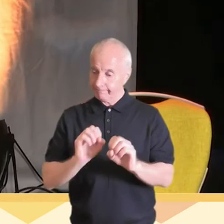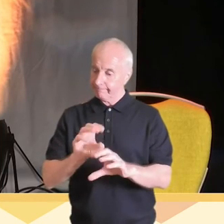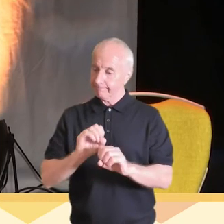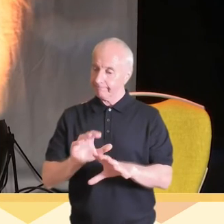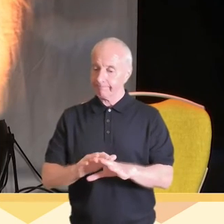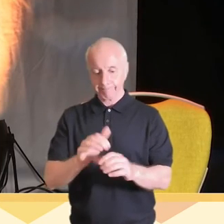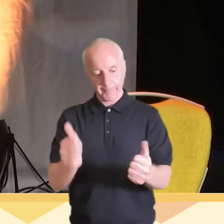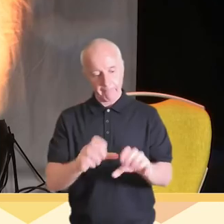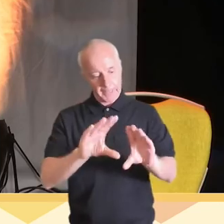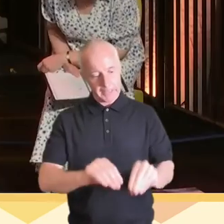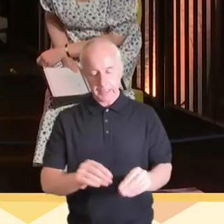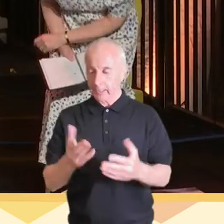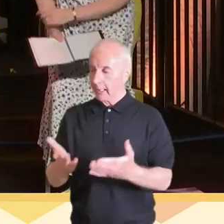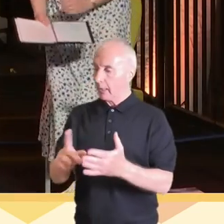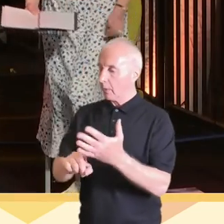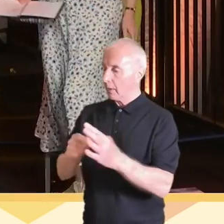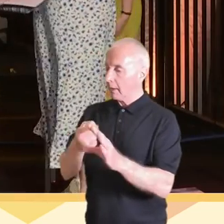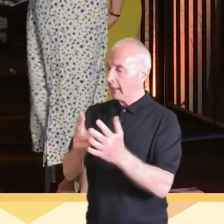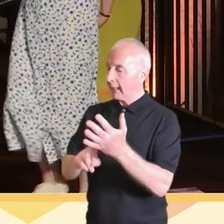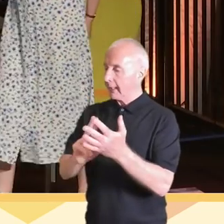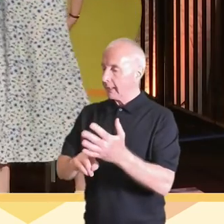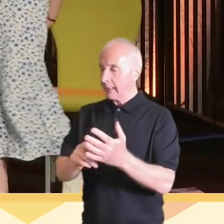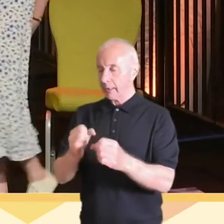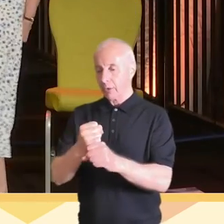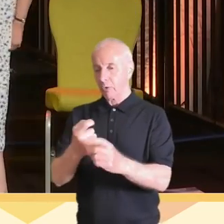our General Secretary. Thank you.